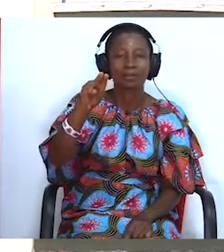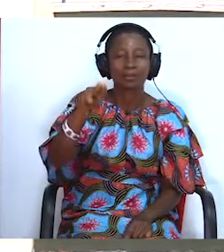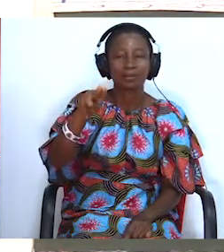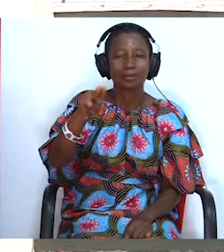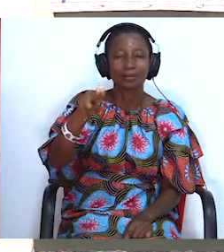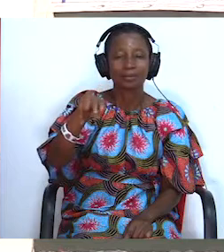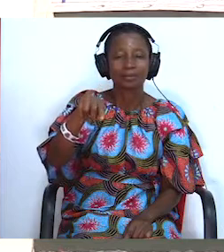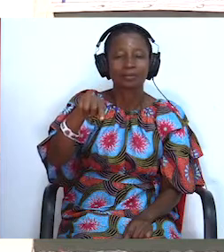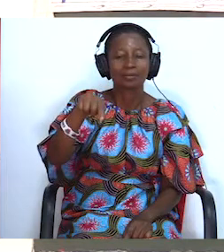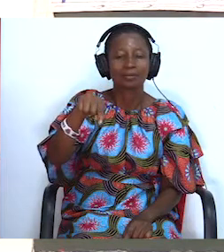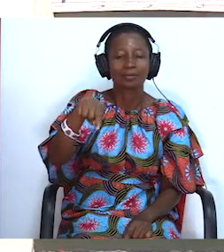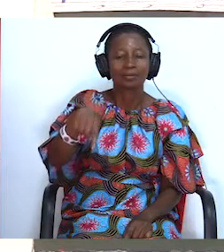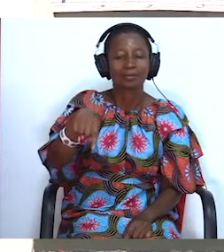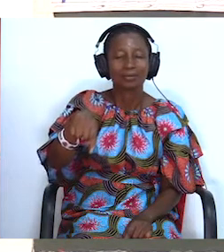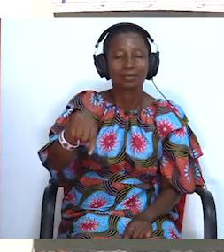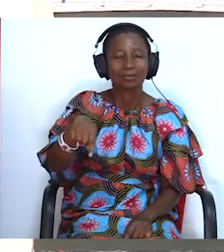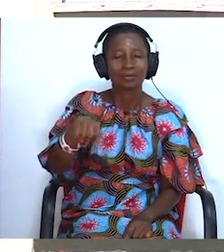sounding lessons.